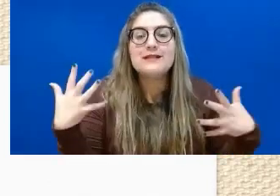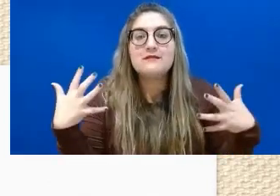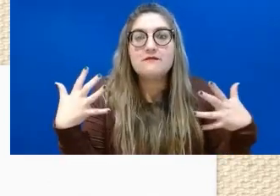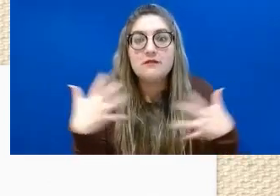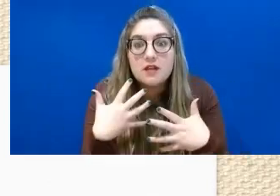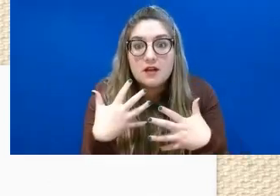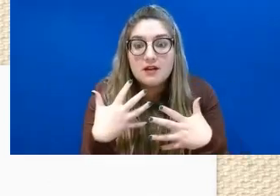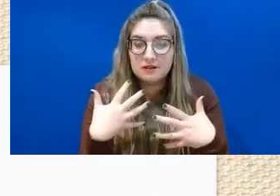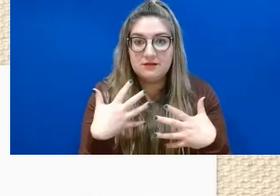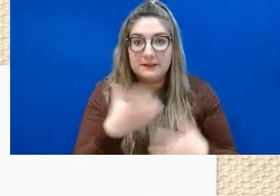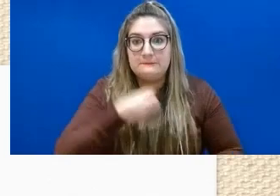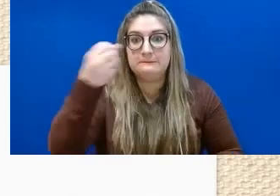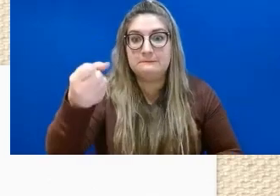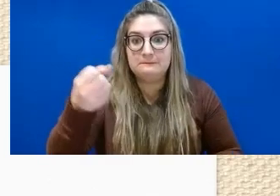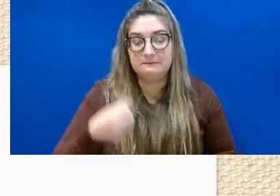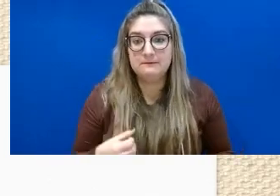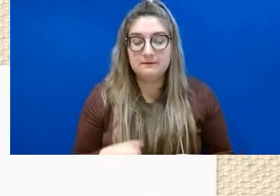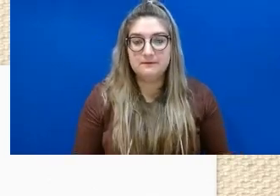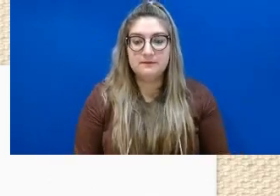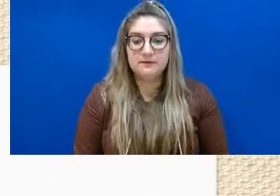Fear. Fear.